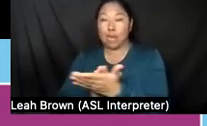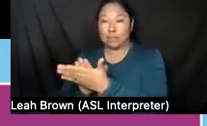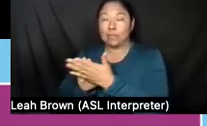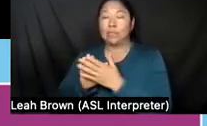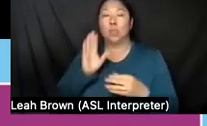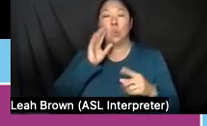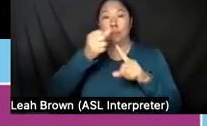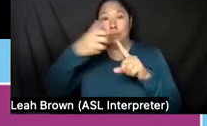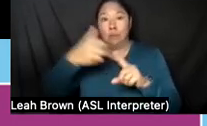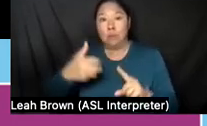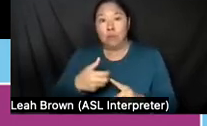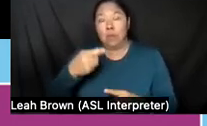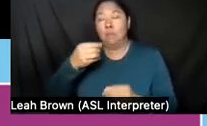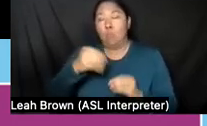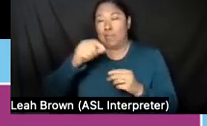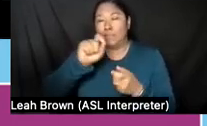those look like.